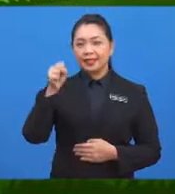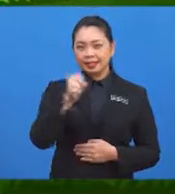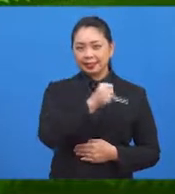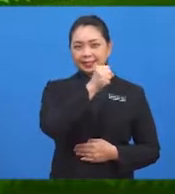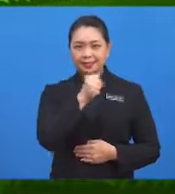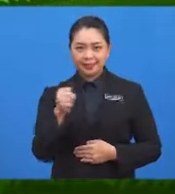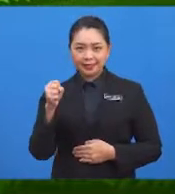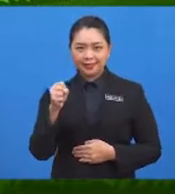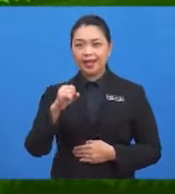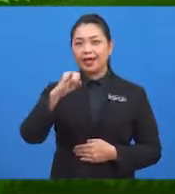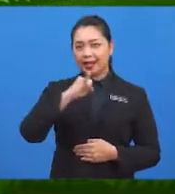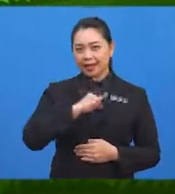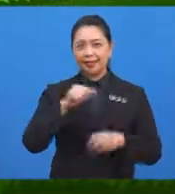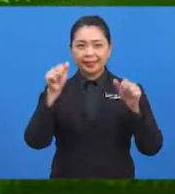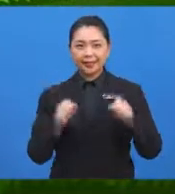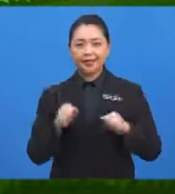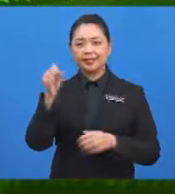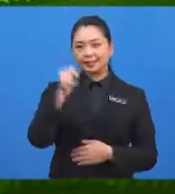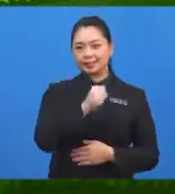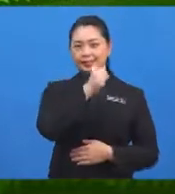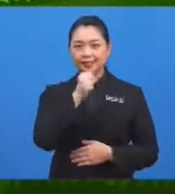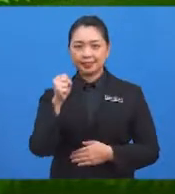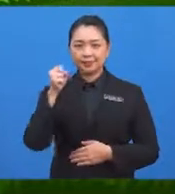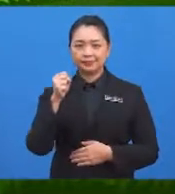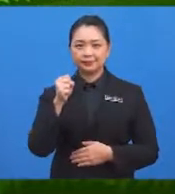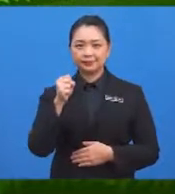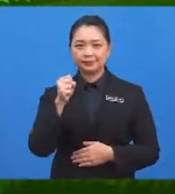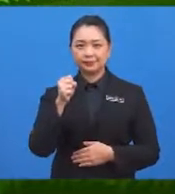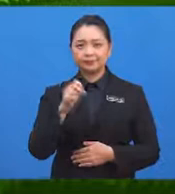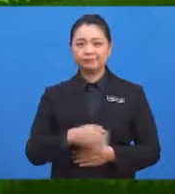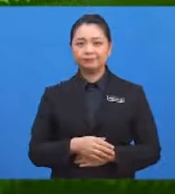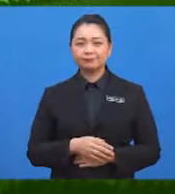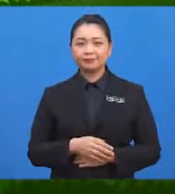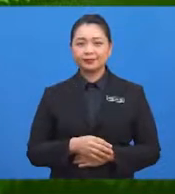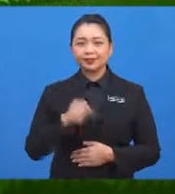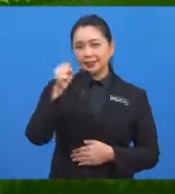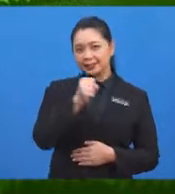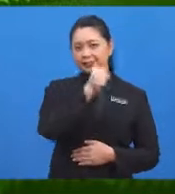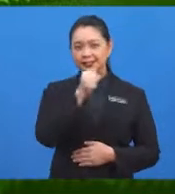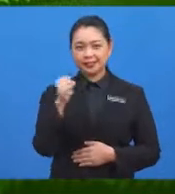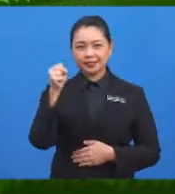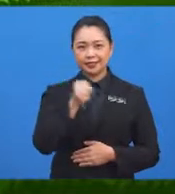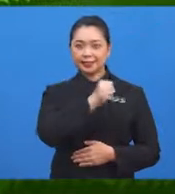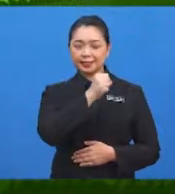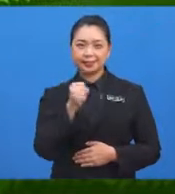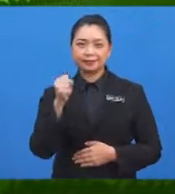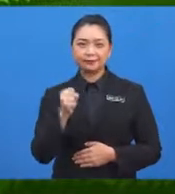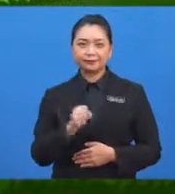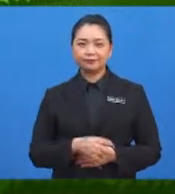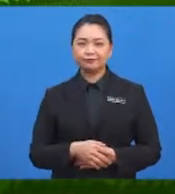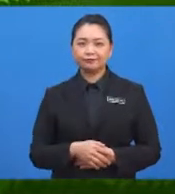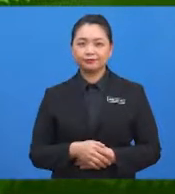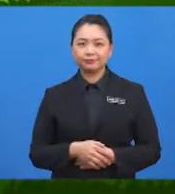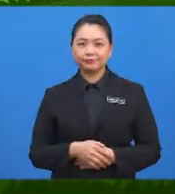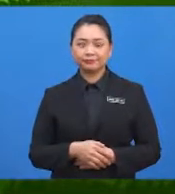Sing, I can sing. Sing, I can sing. Sing, sing, sing, sing, sing, sing,